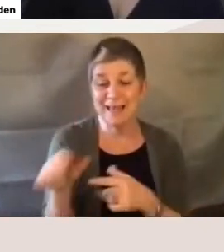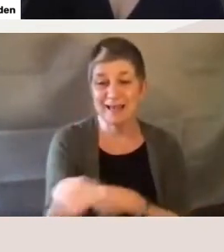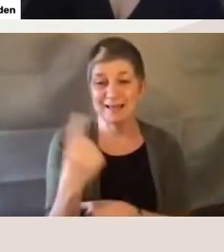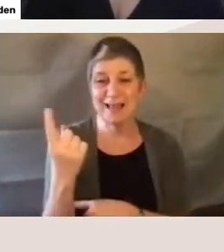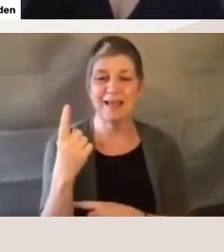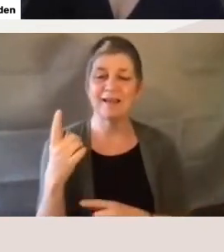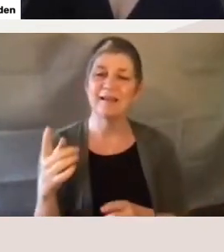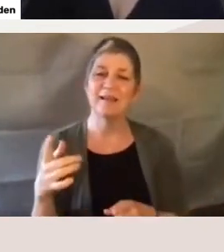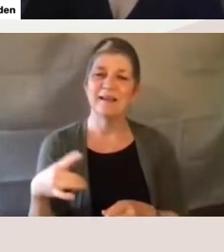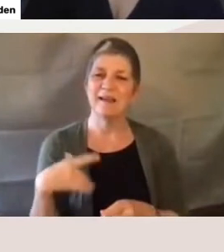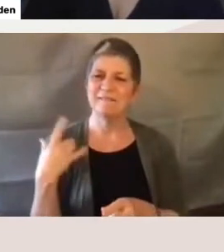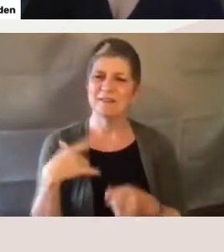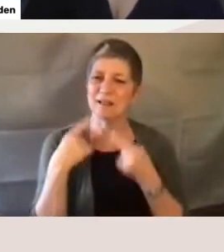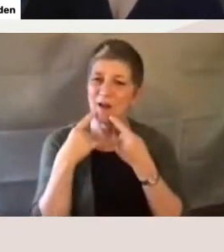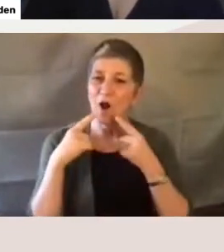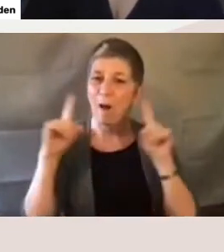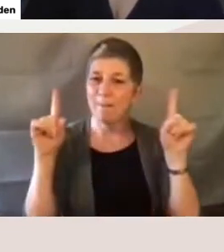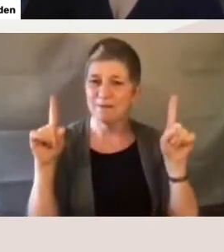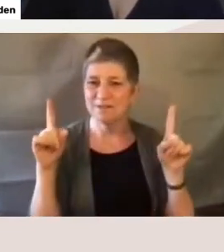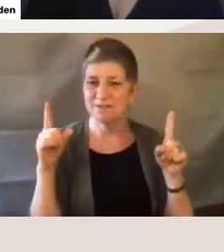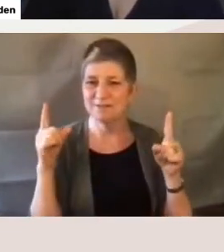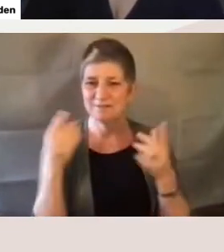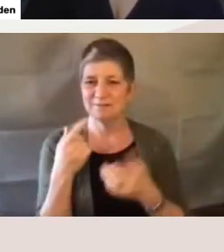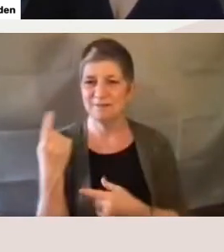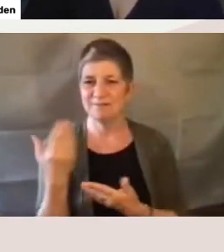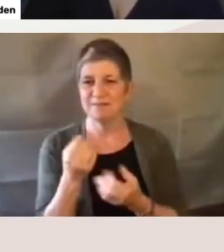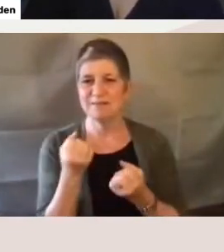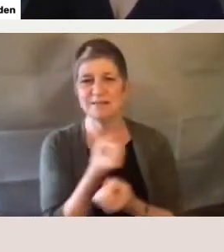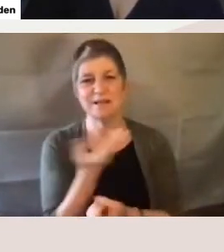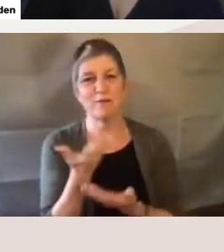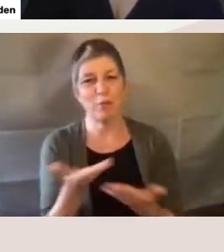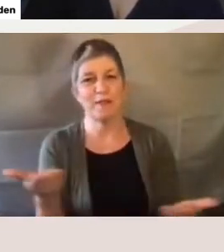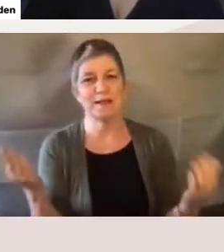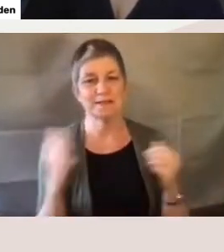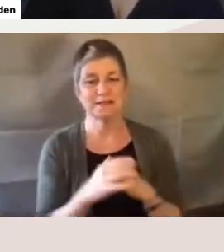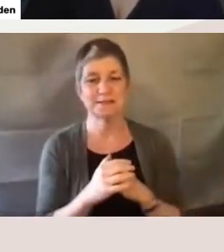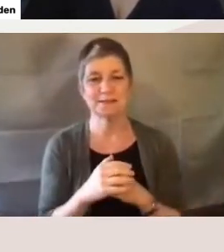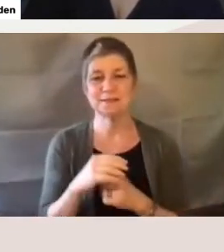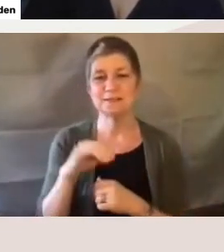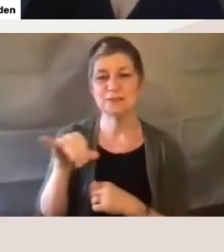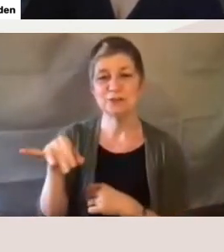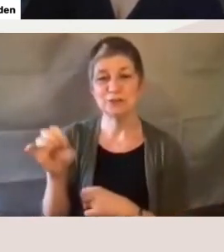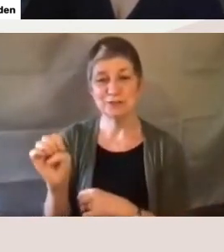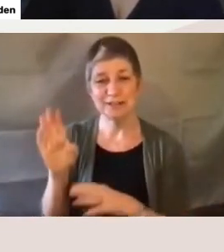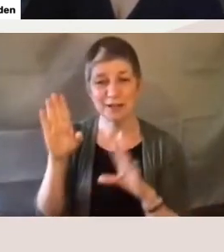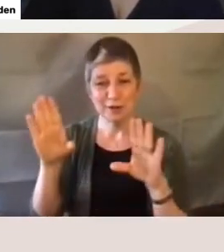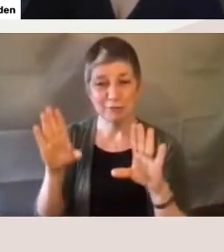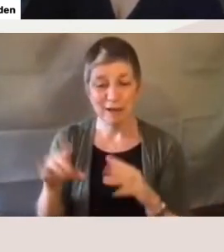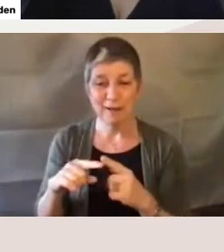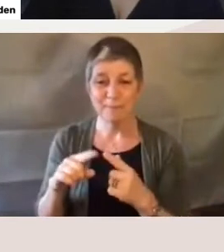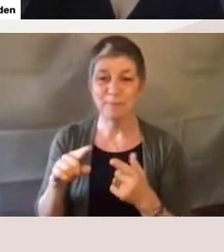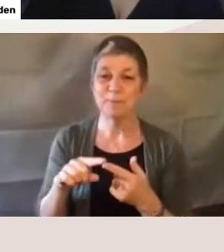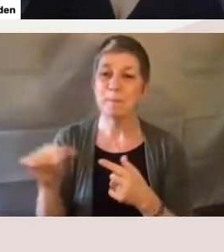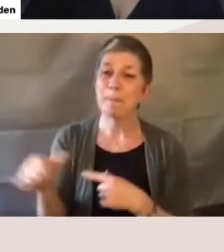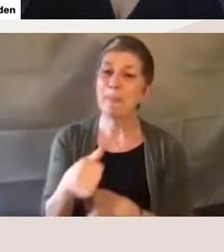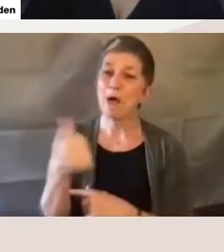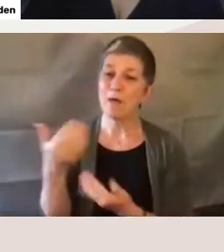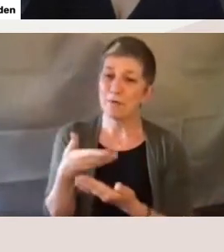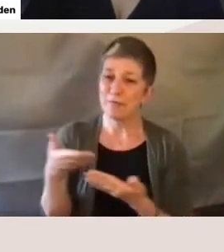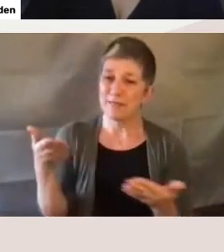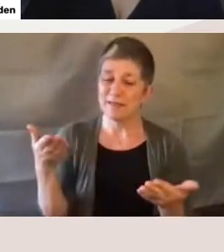accomplish several things. So. Great. And are there other things